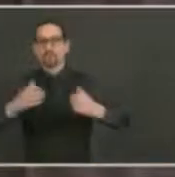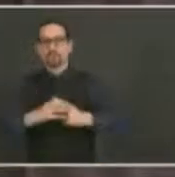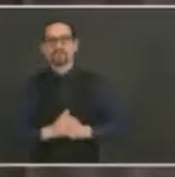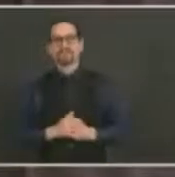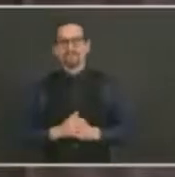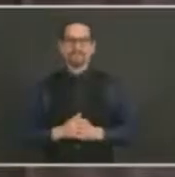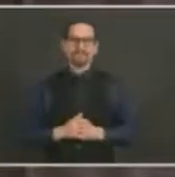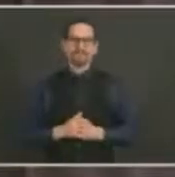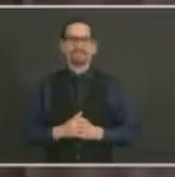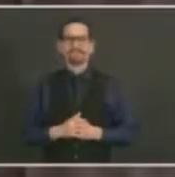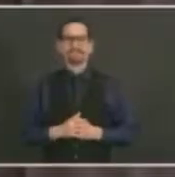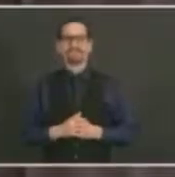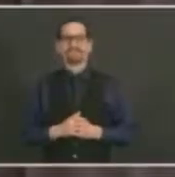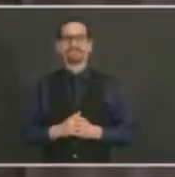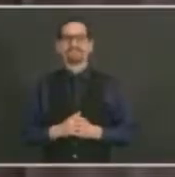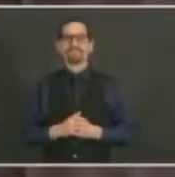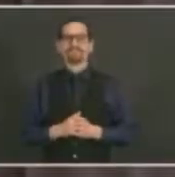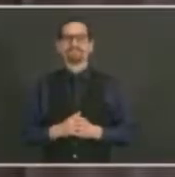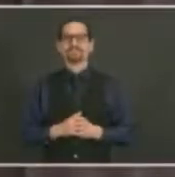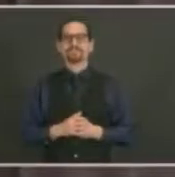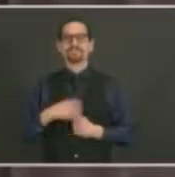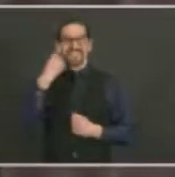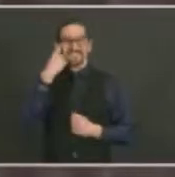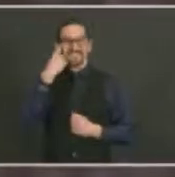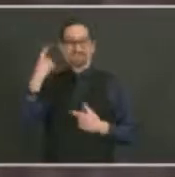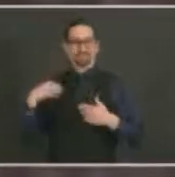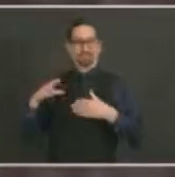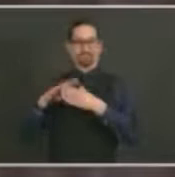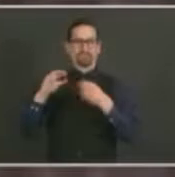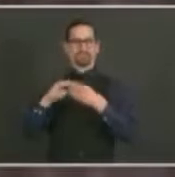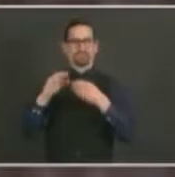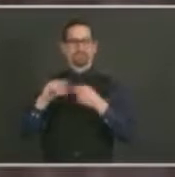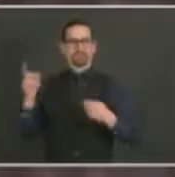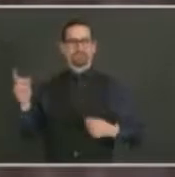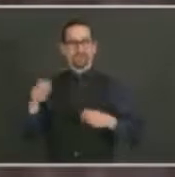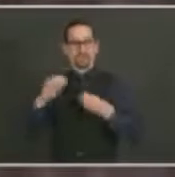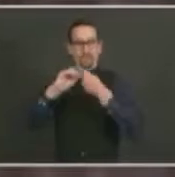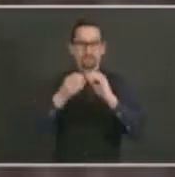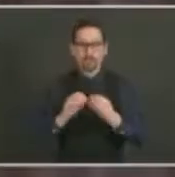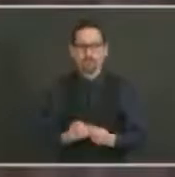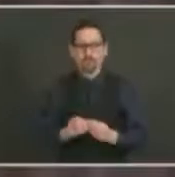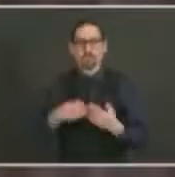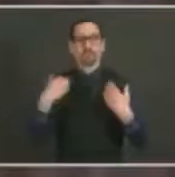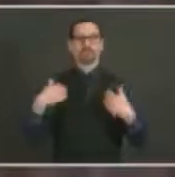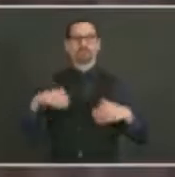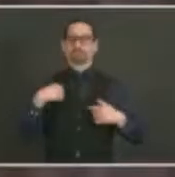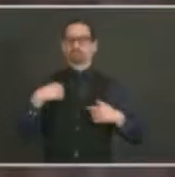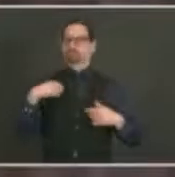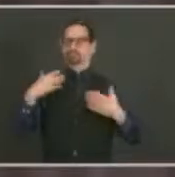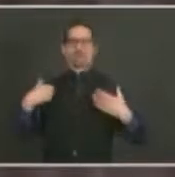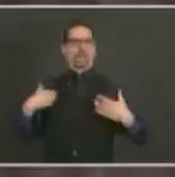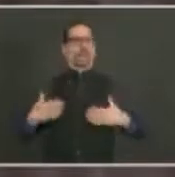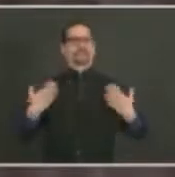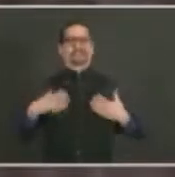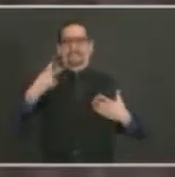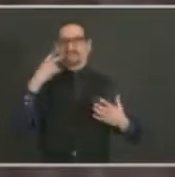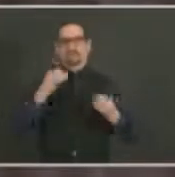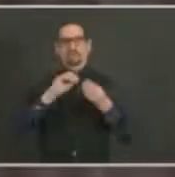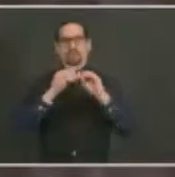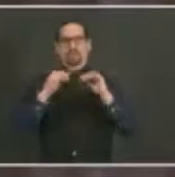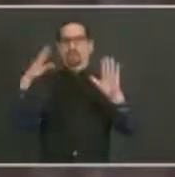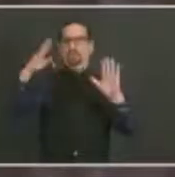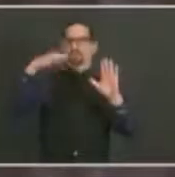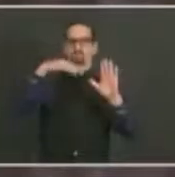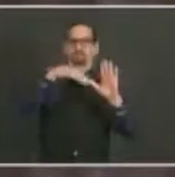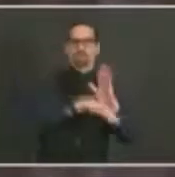As you just heard, the numbers are moving in the right direction, and we should feel good about that. But we also should be